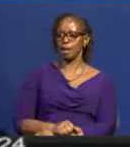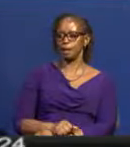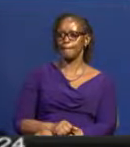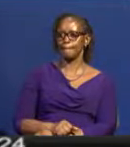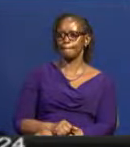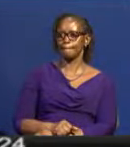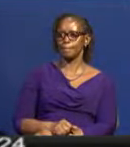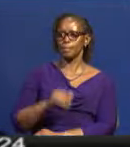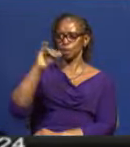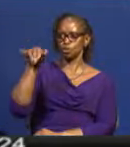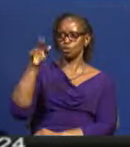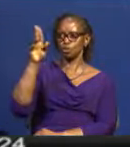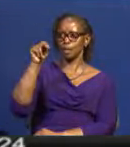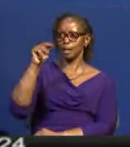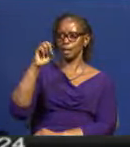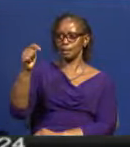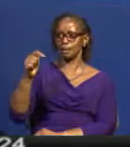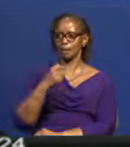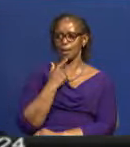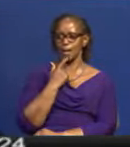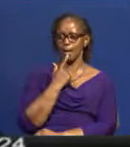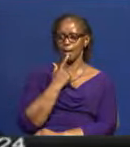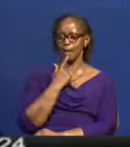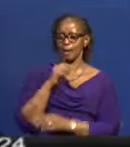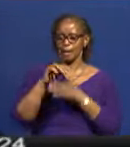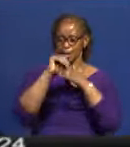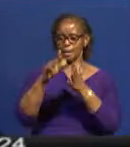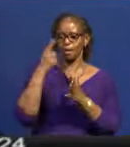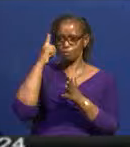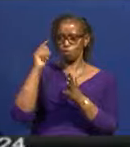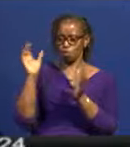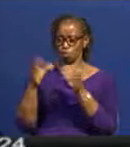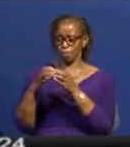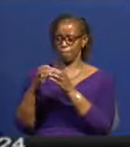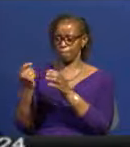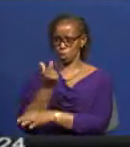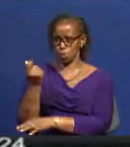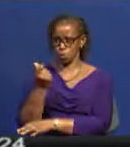Honorable Junet Mohamed, the leader of minority,